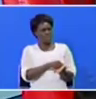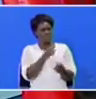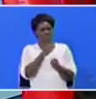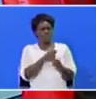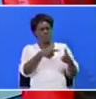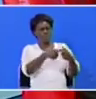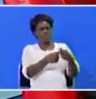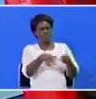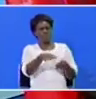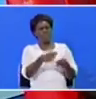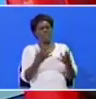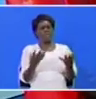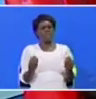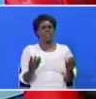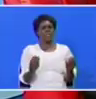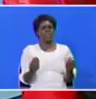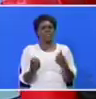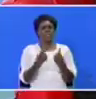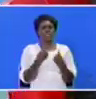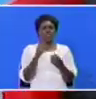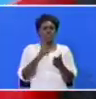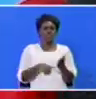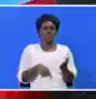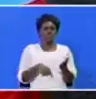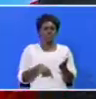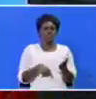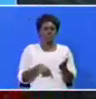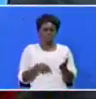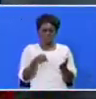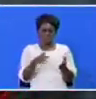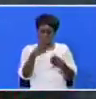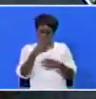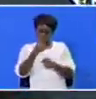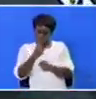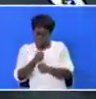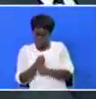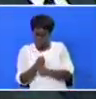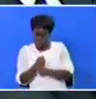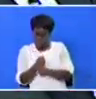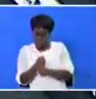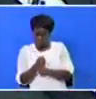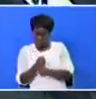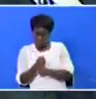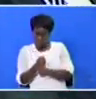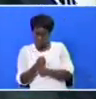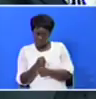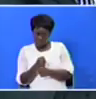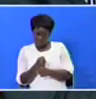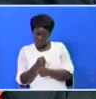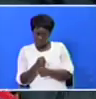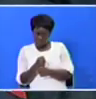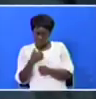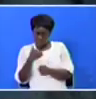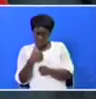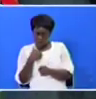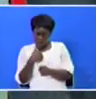area. Two quick responses. What we are talking about here, what are they claiming? That this is a company that is associated because it's cozy-cozy with the